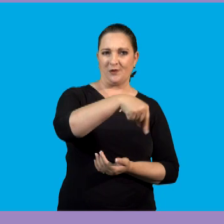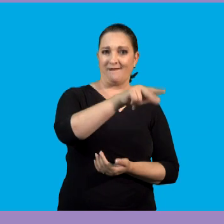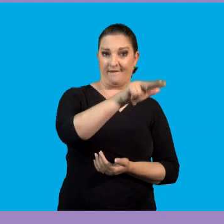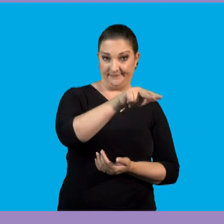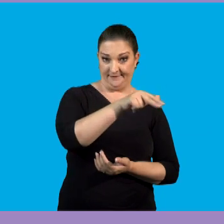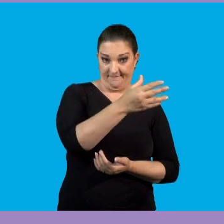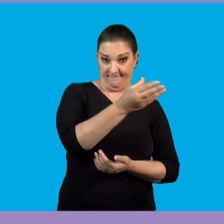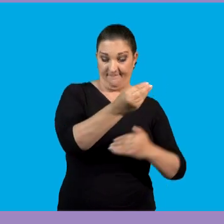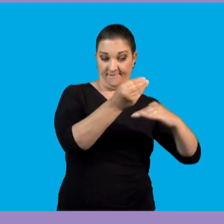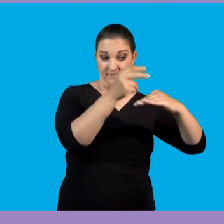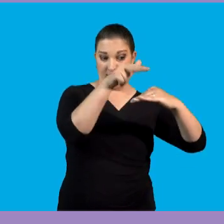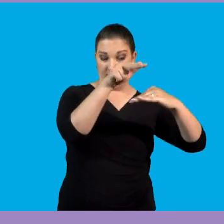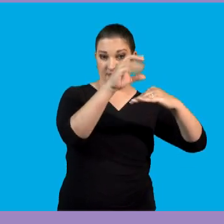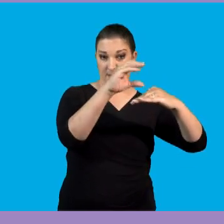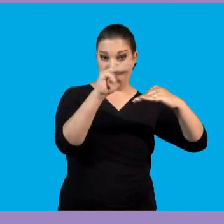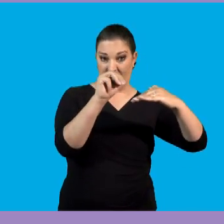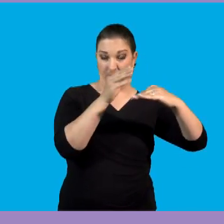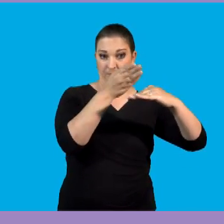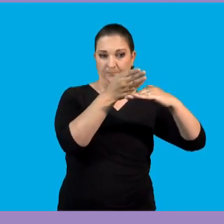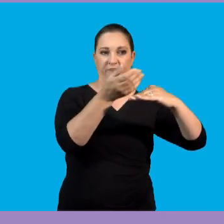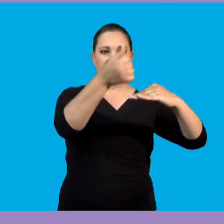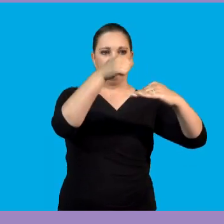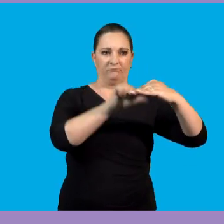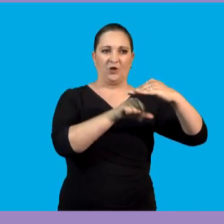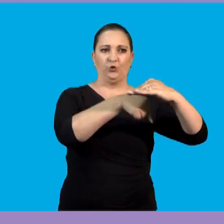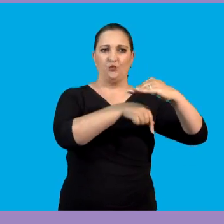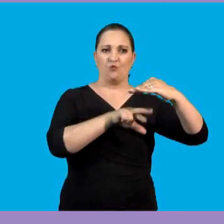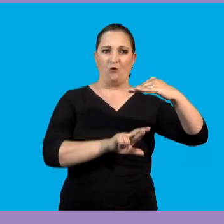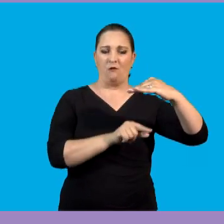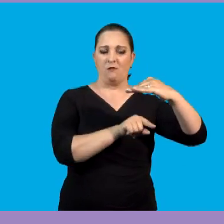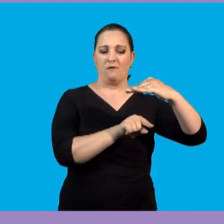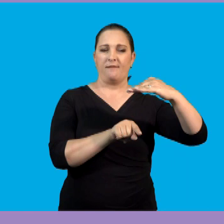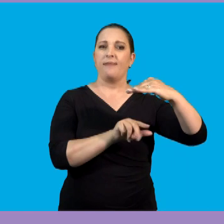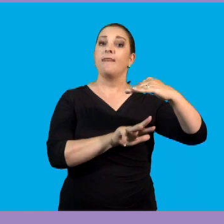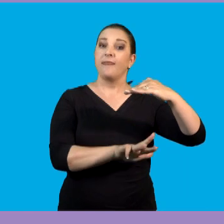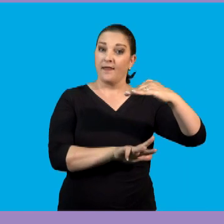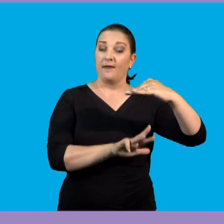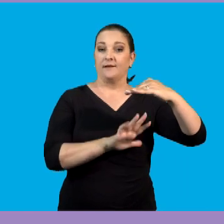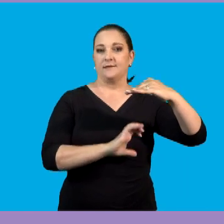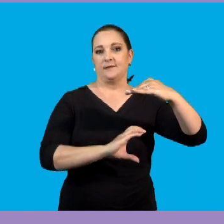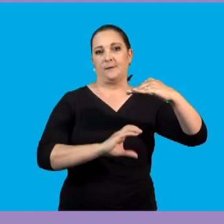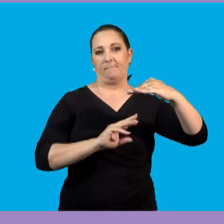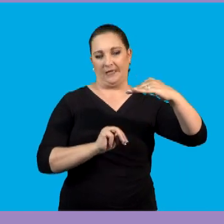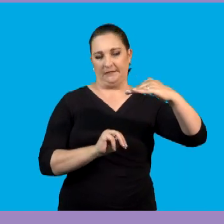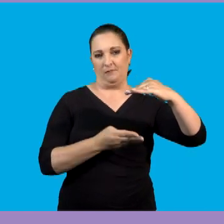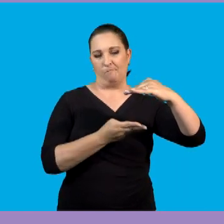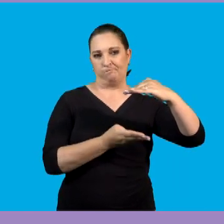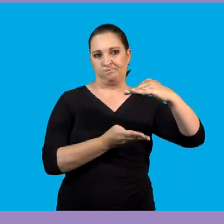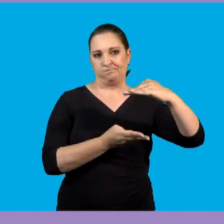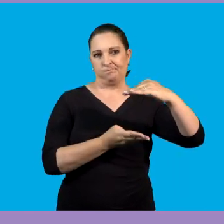PQ has been given as 18 centimeters and QR has been given as